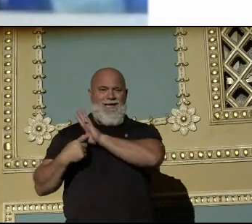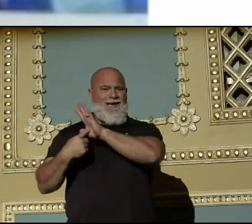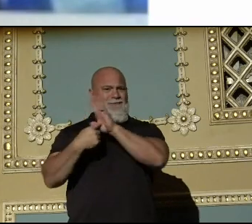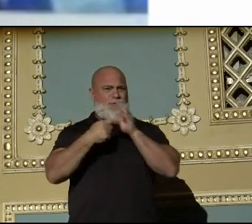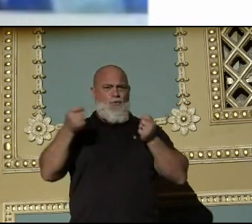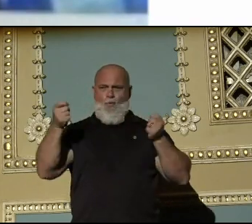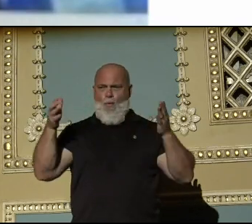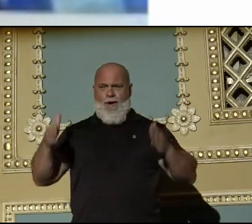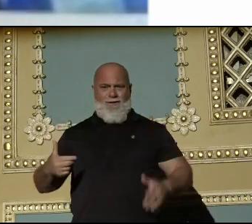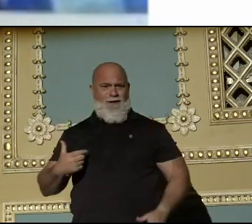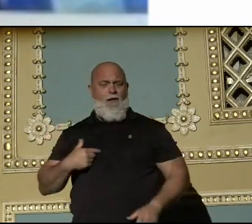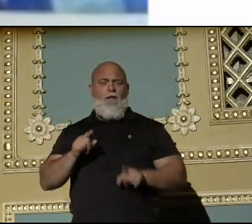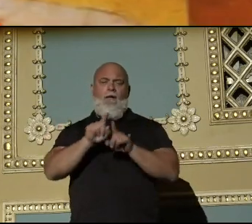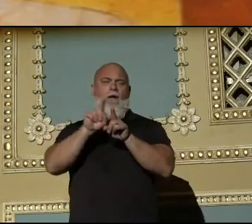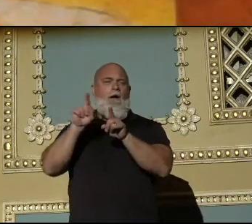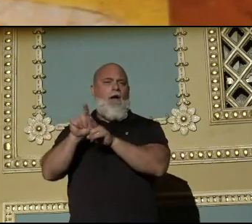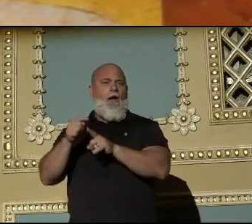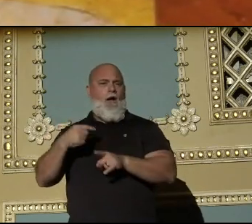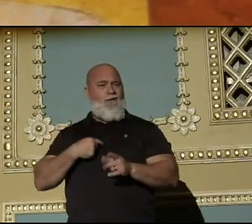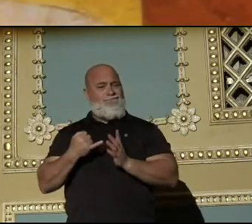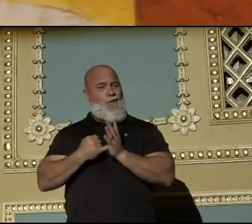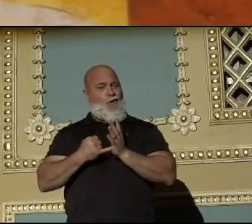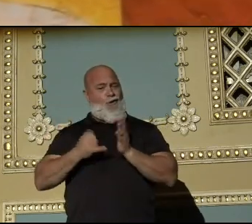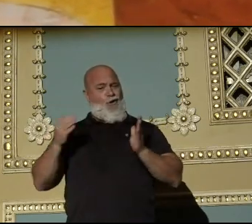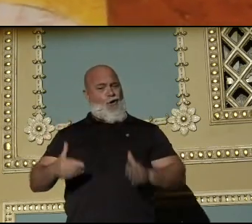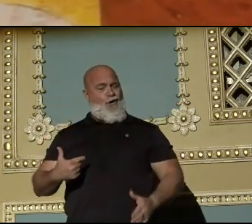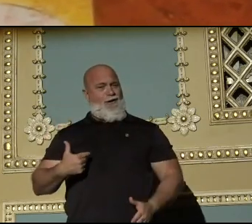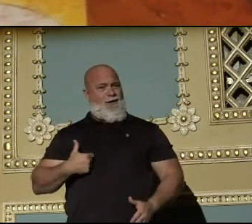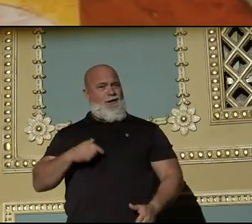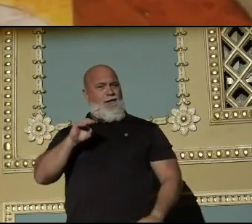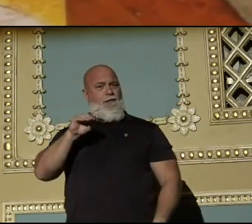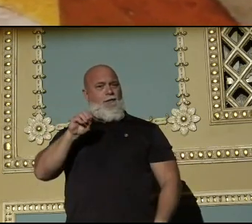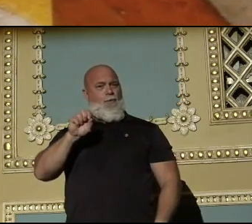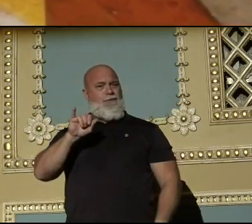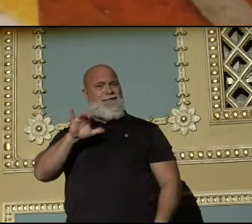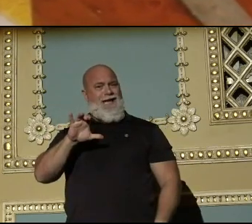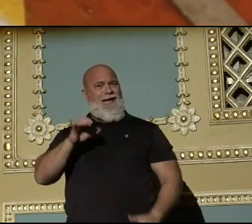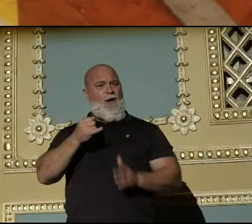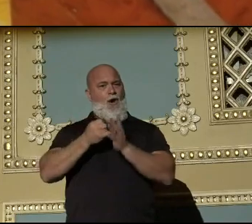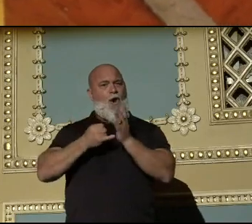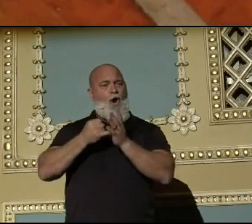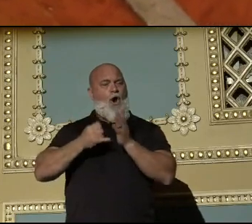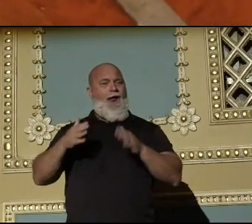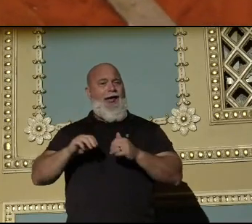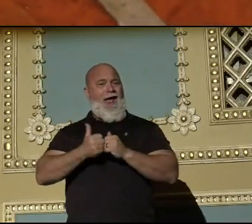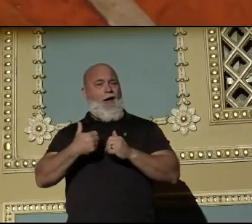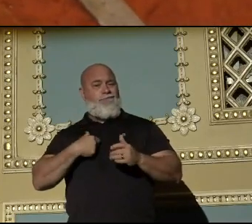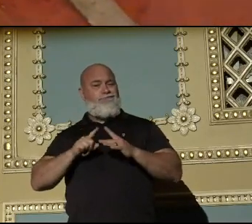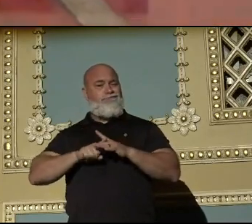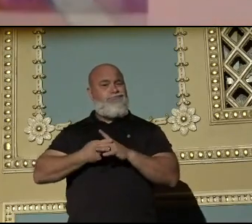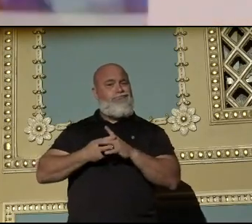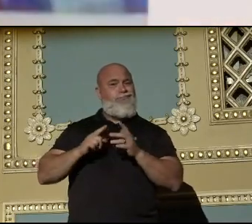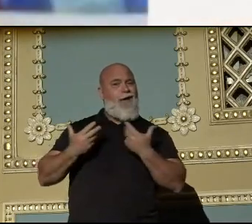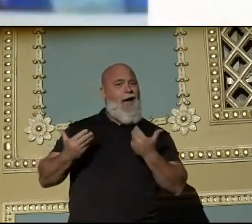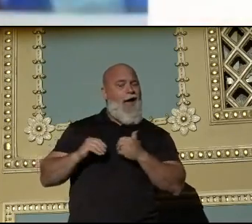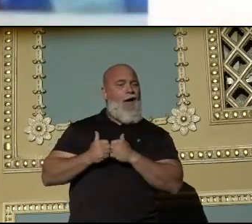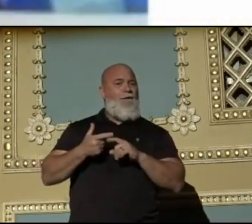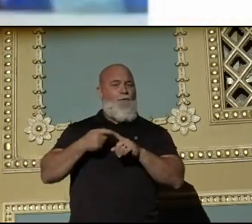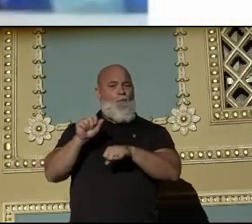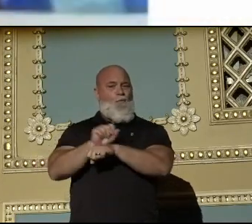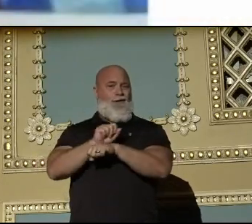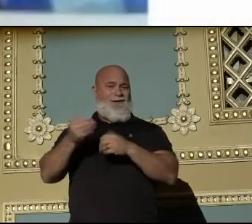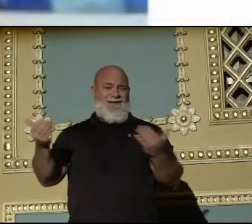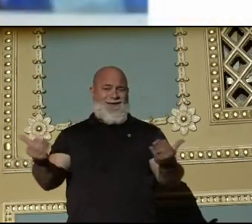am also an artist. I'm a mosaic artist. And how I got my start is from working at the Paramount and